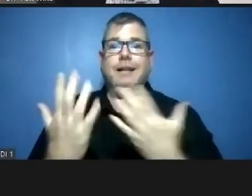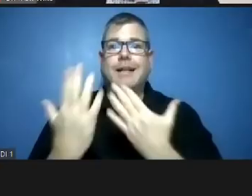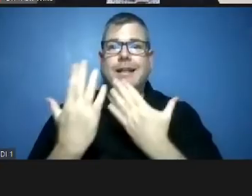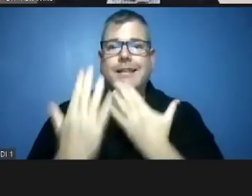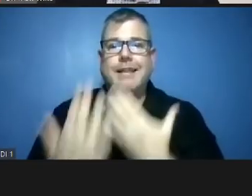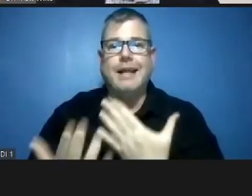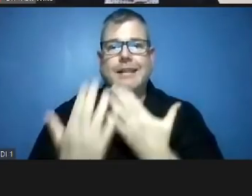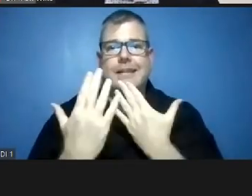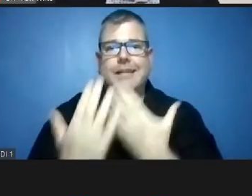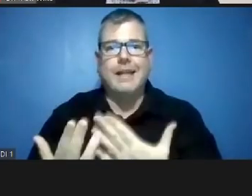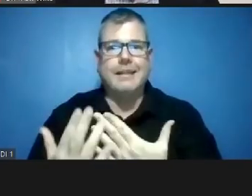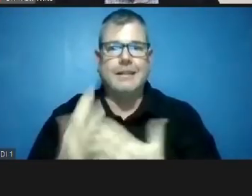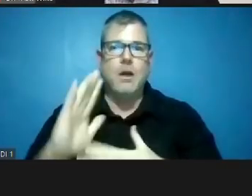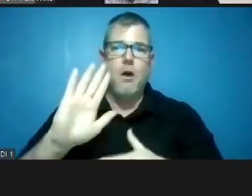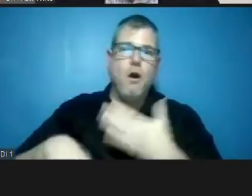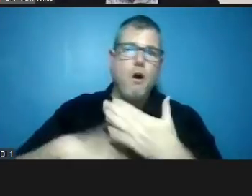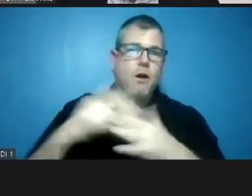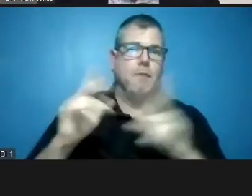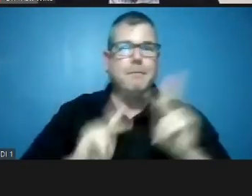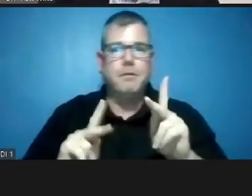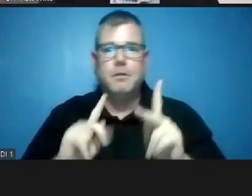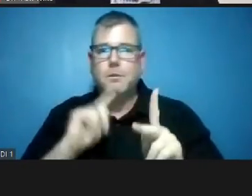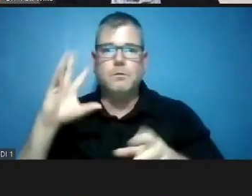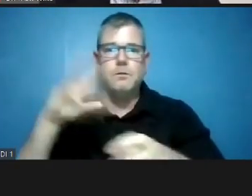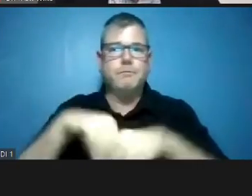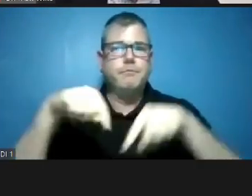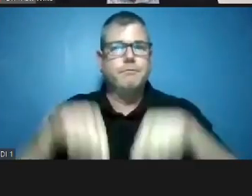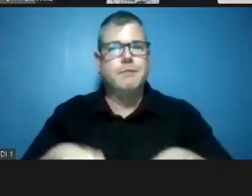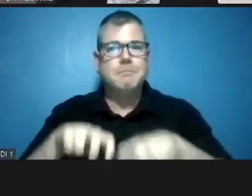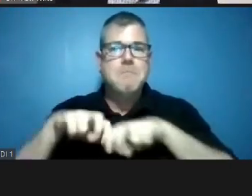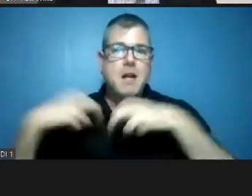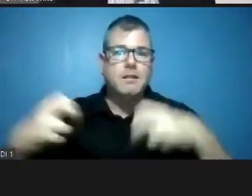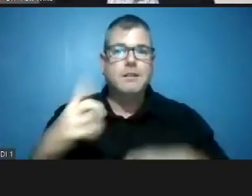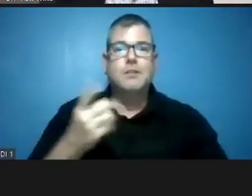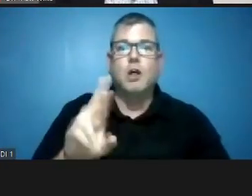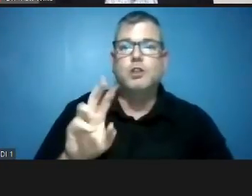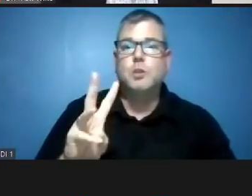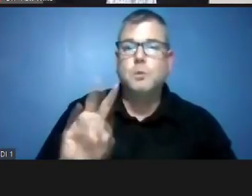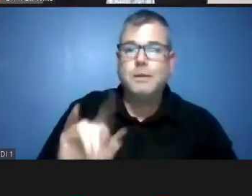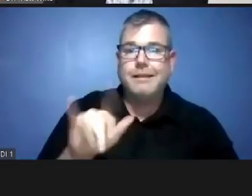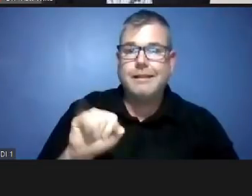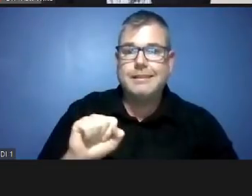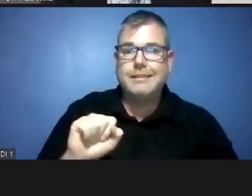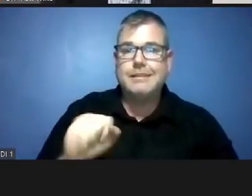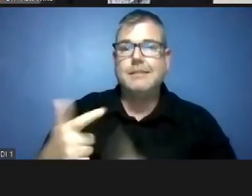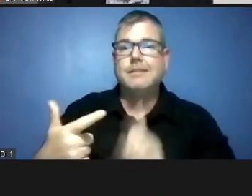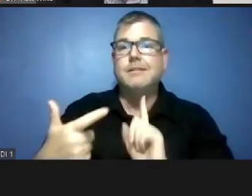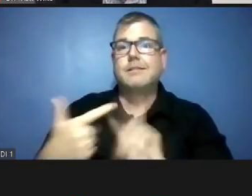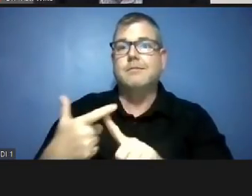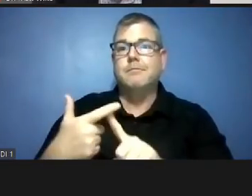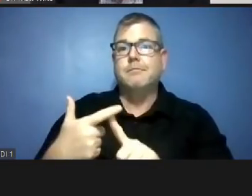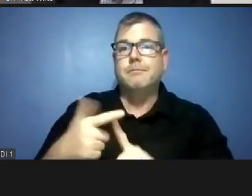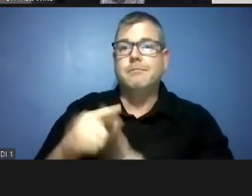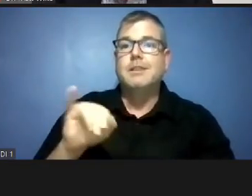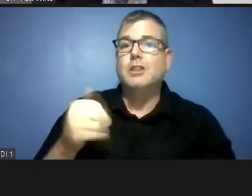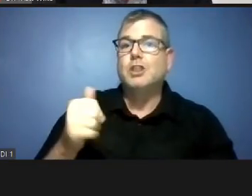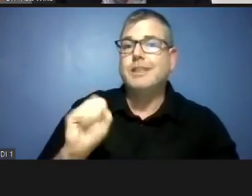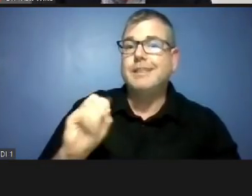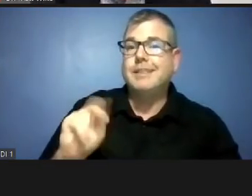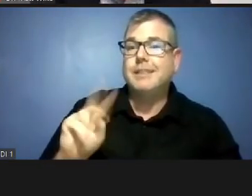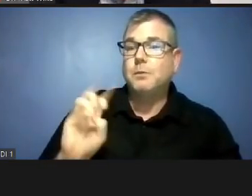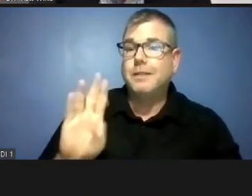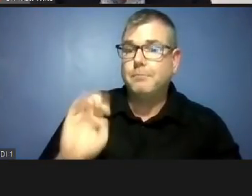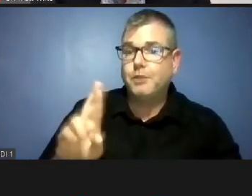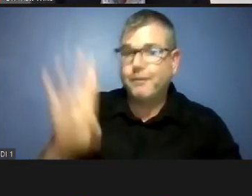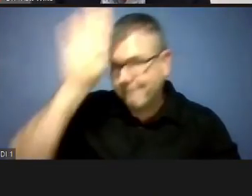we had this evening. Dr. Matt Willis, our Public Health Officer, Chief Jason Weber with Marin County Fire Department, Dr. Tyler Evans,